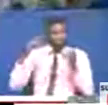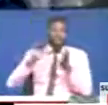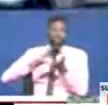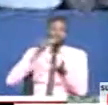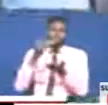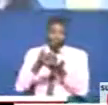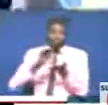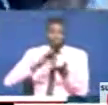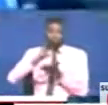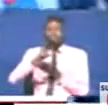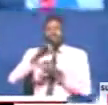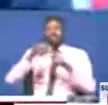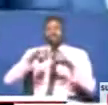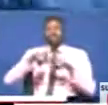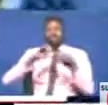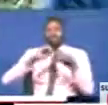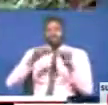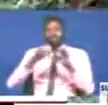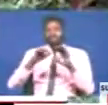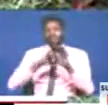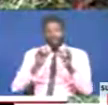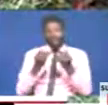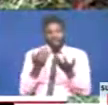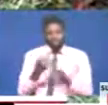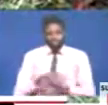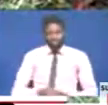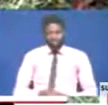based on numerical strength. Gichuki Wachira, Prime Edition.